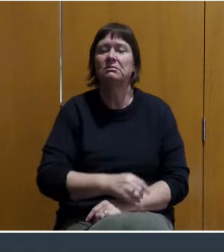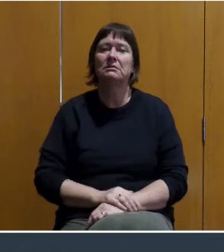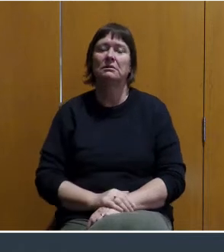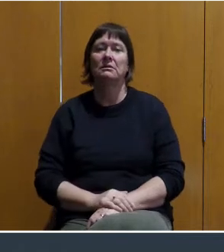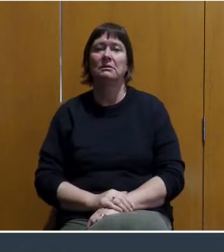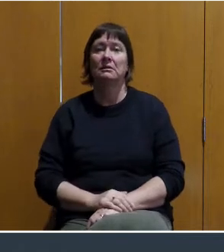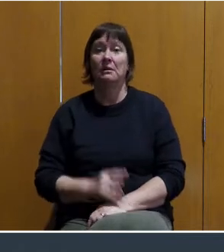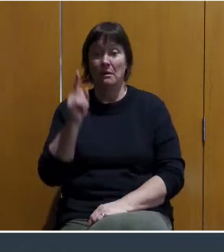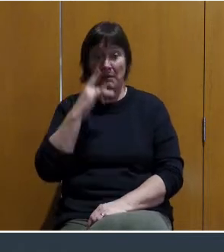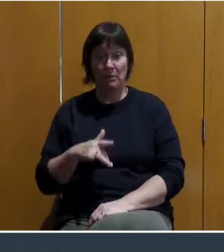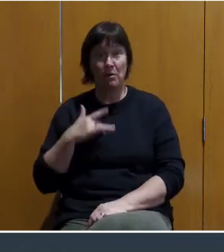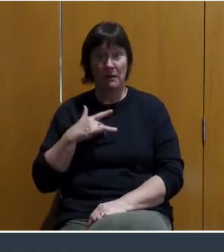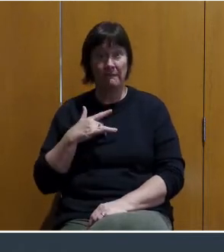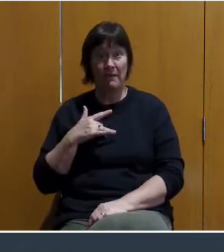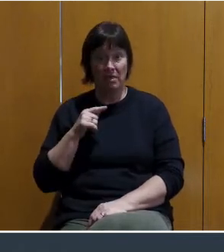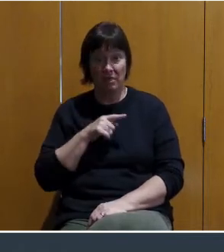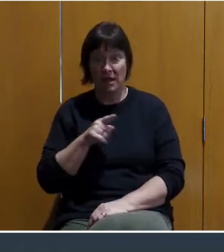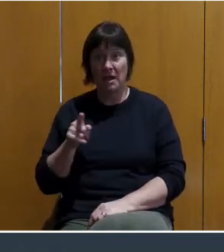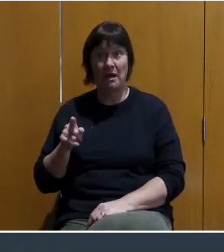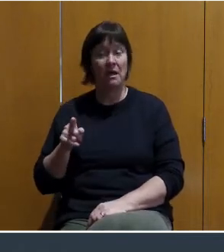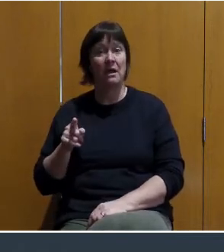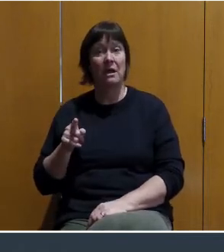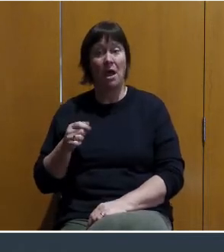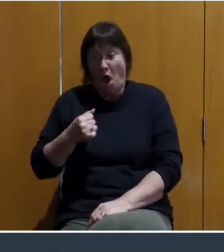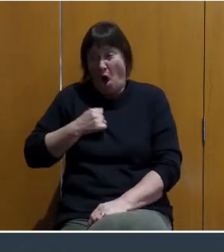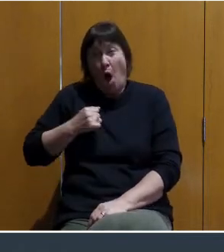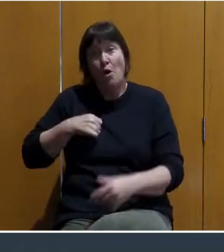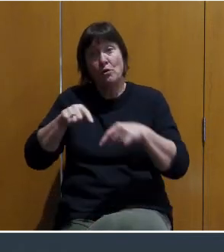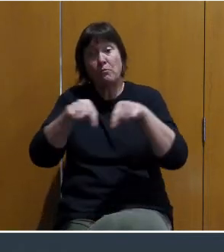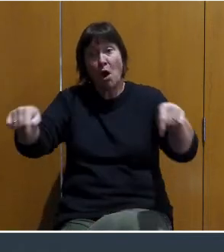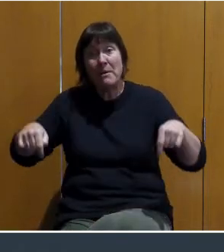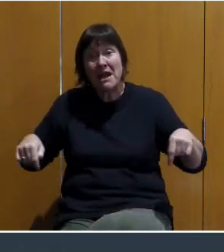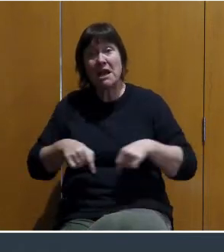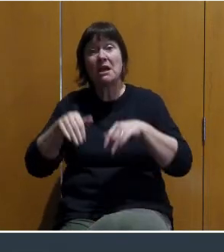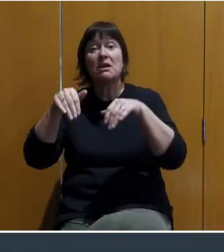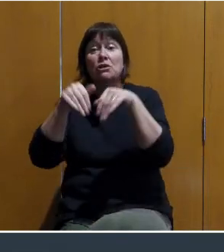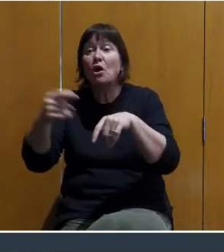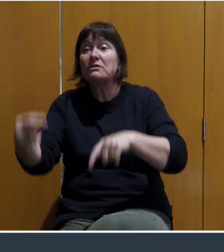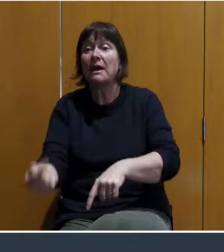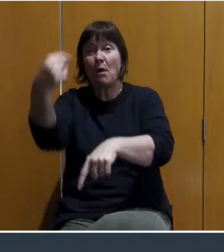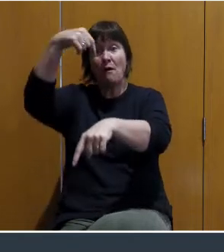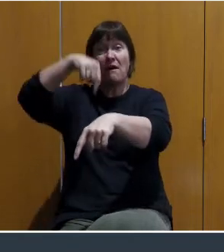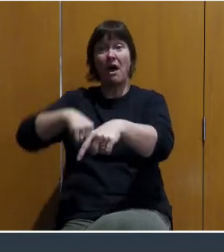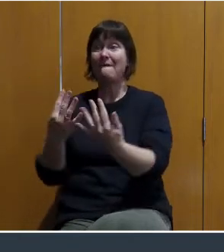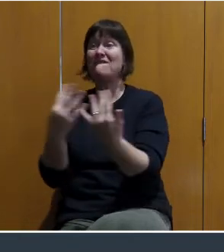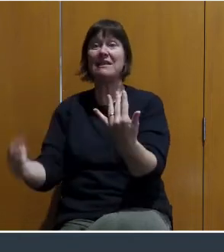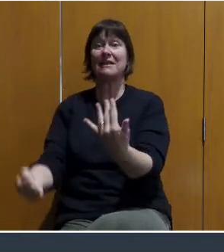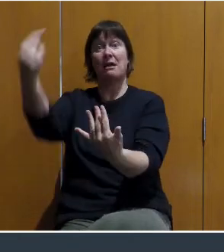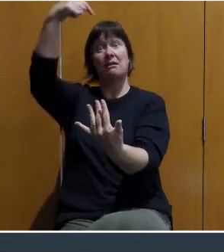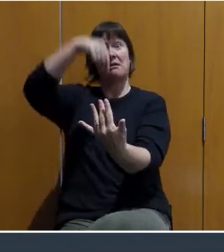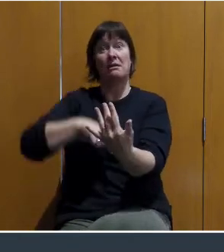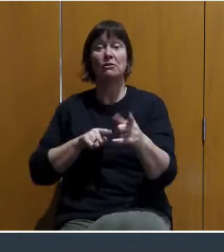We, the neighbours, and our pets should not be attacked or intimidated on our own property. And I have fences that these big dogs jump over to get my